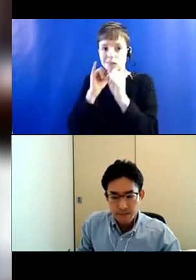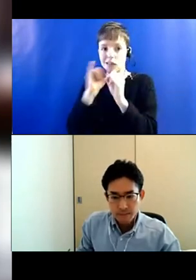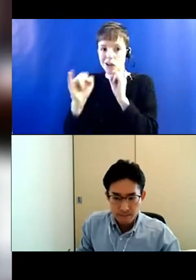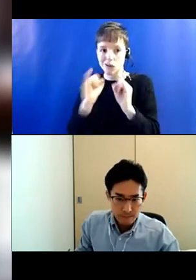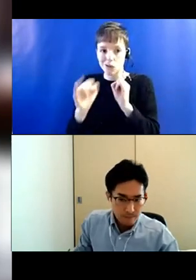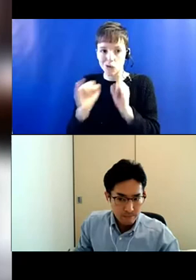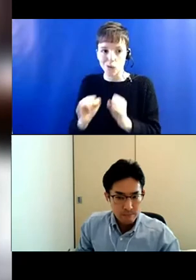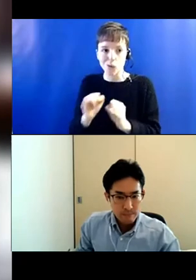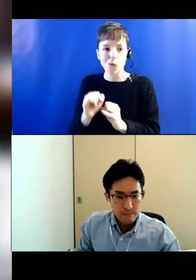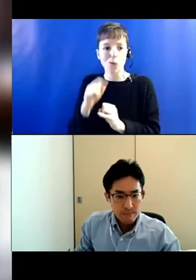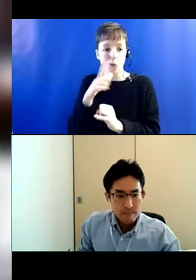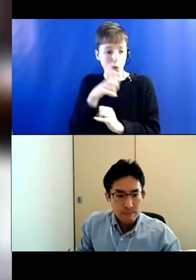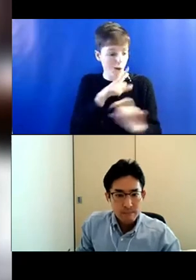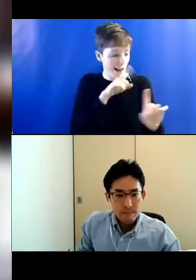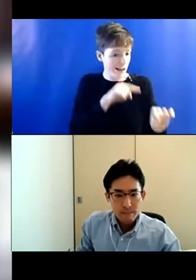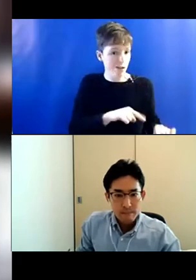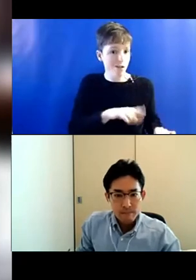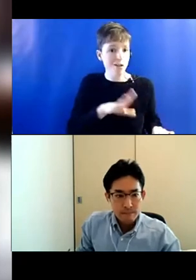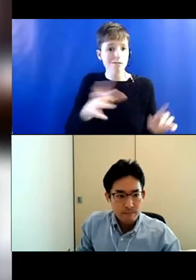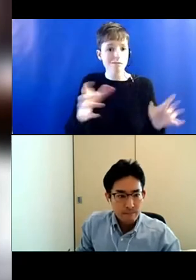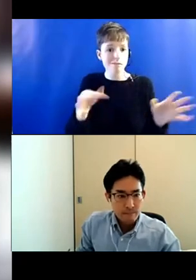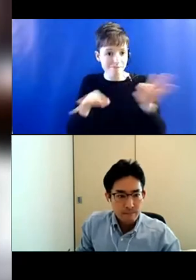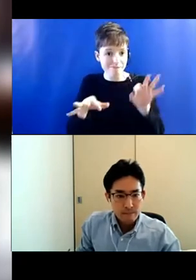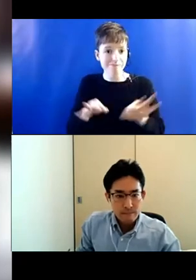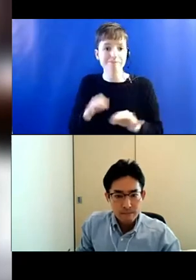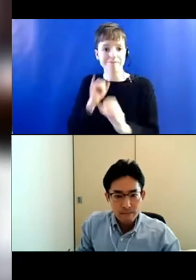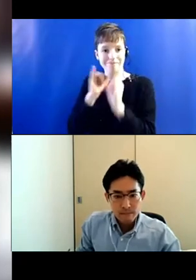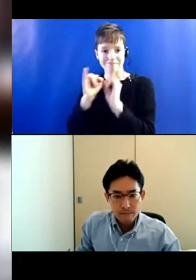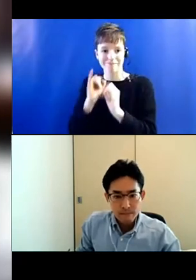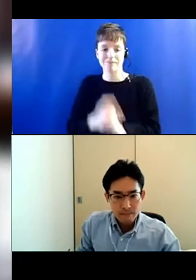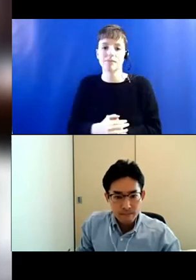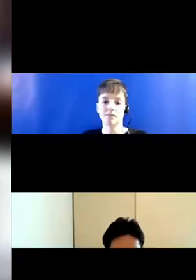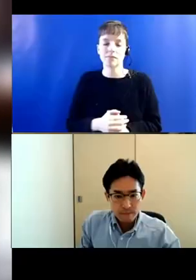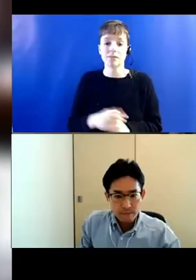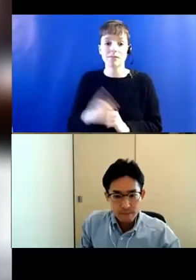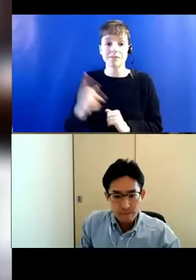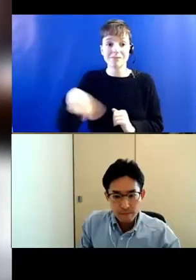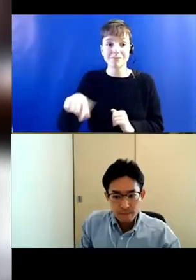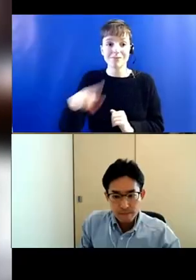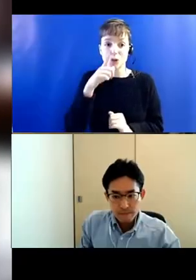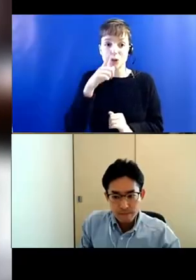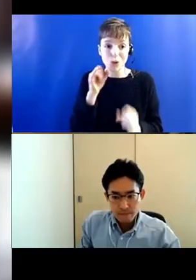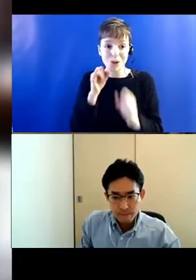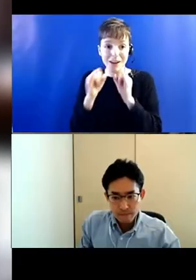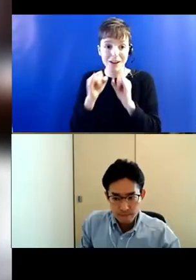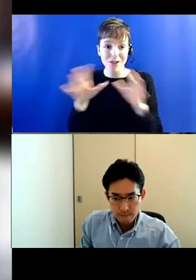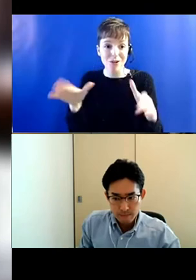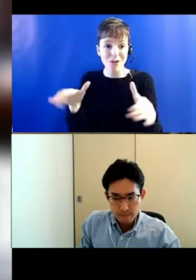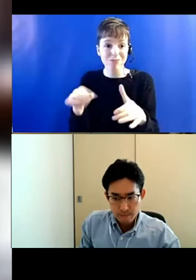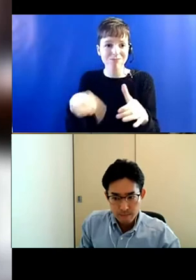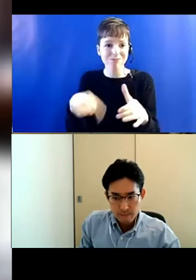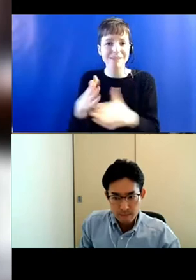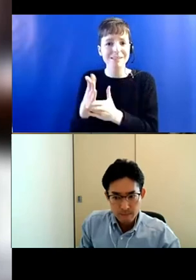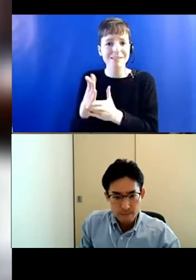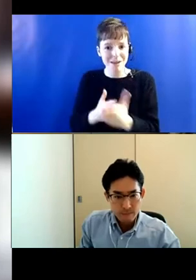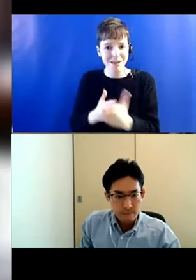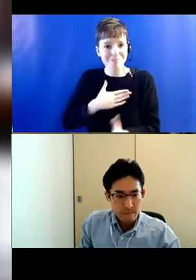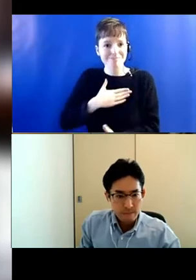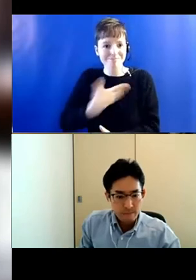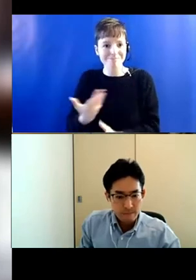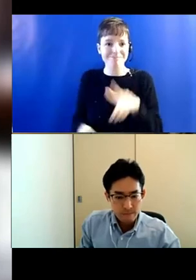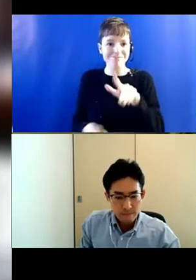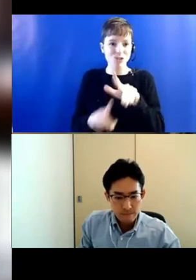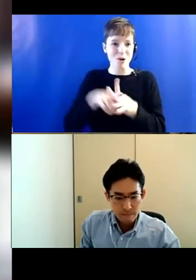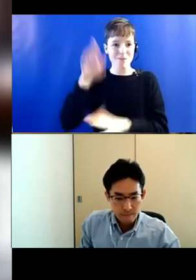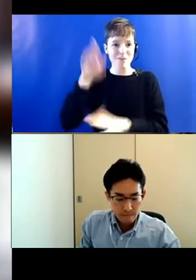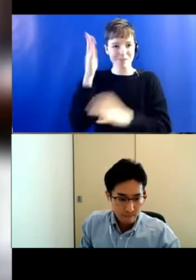survey. And among those, several people were kind enough to agree to come and talk to us today about their